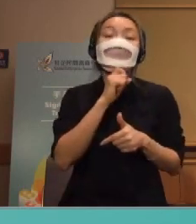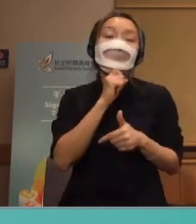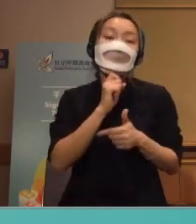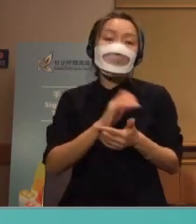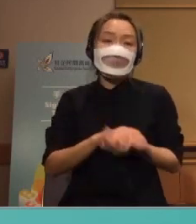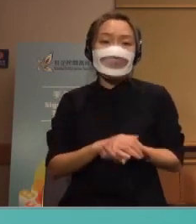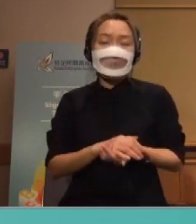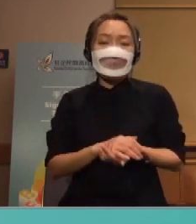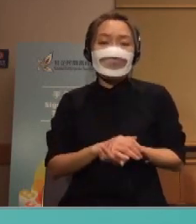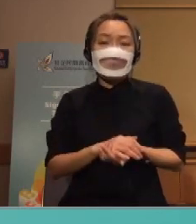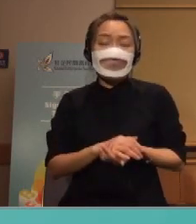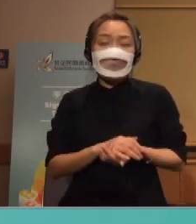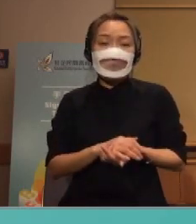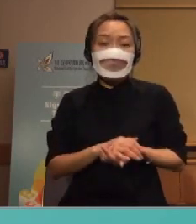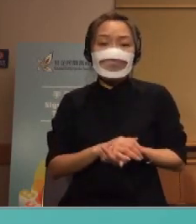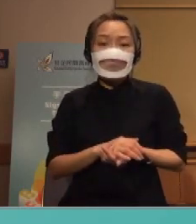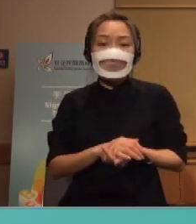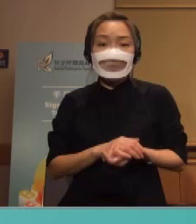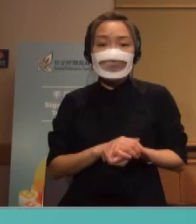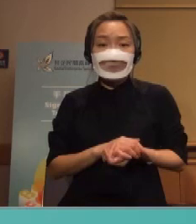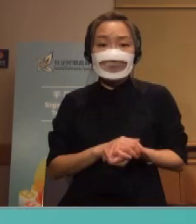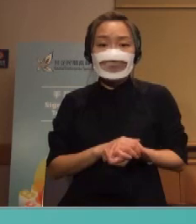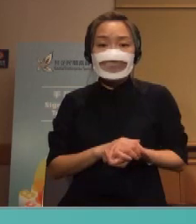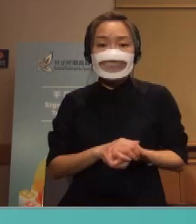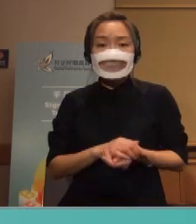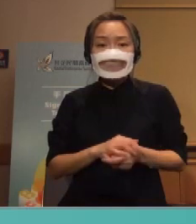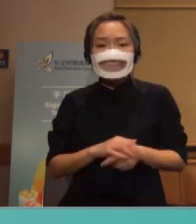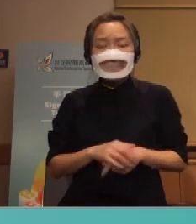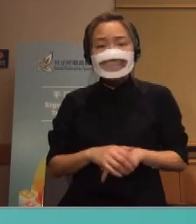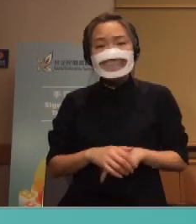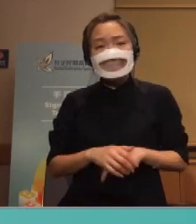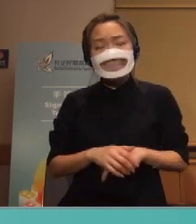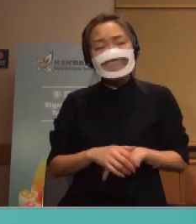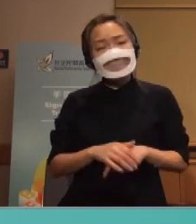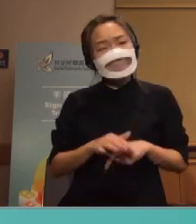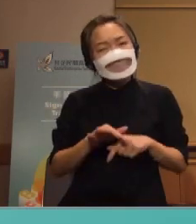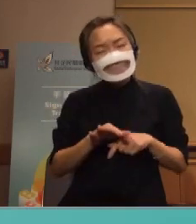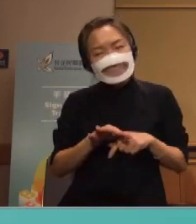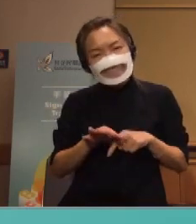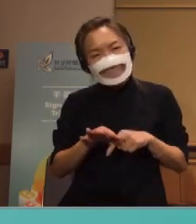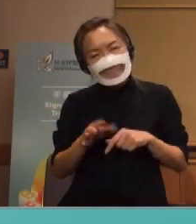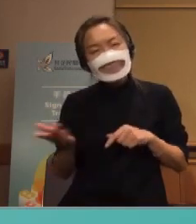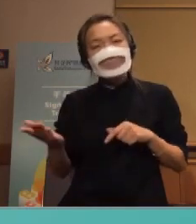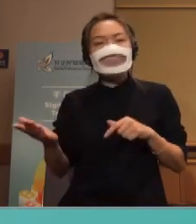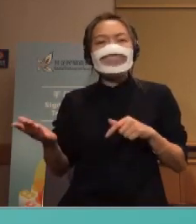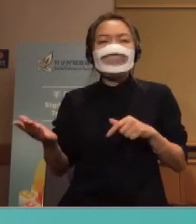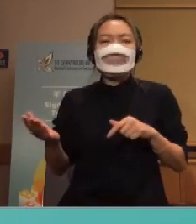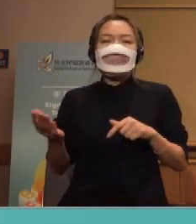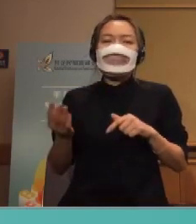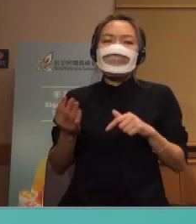altruism into your budget in order to actually continue doing what you're doing. And that's the heart of, I think, social impact,